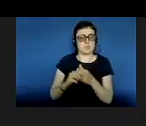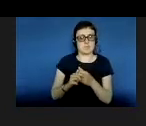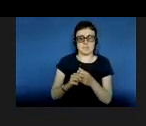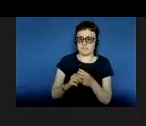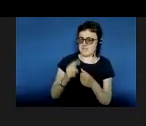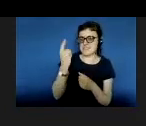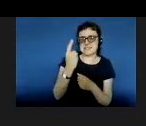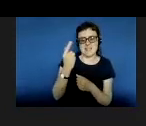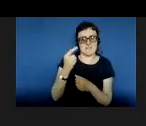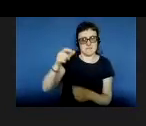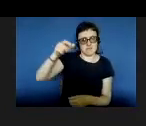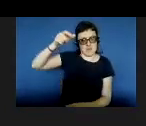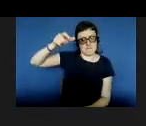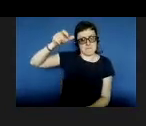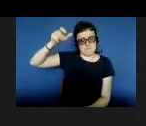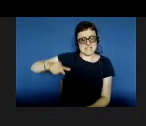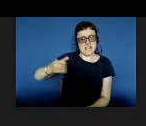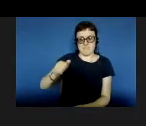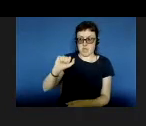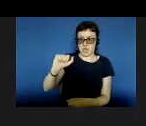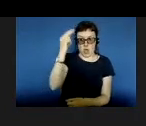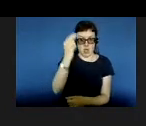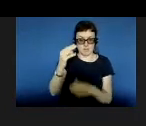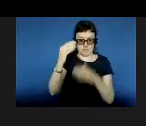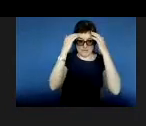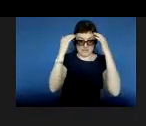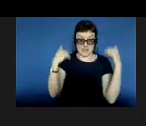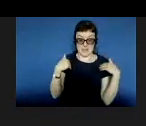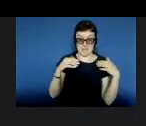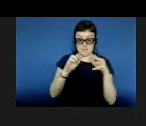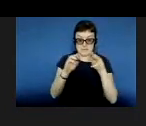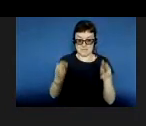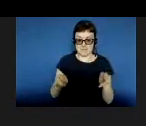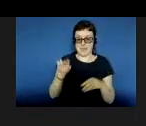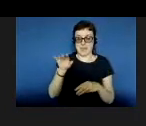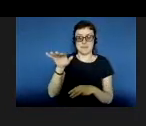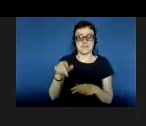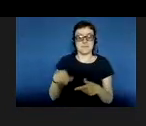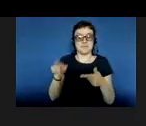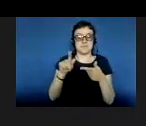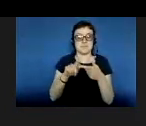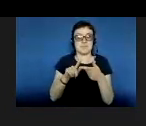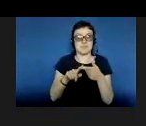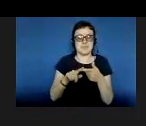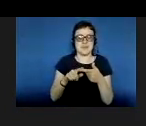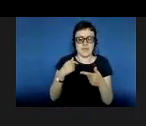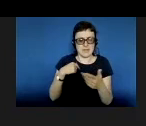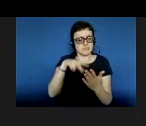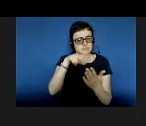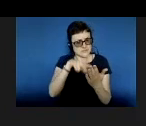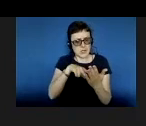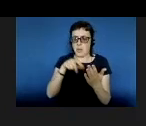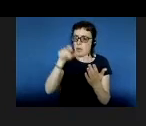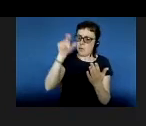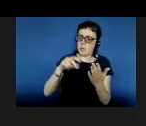who's got artwork in the Mental Health Museum collection. The second quote reads, "I got to the part of the patient's voice and thinking about how I